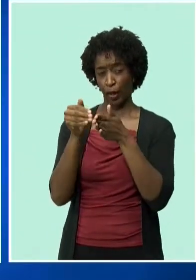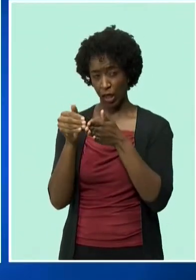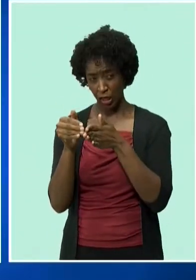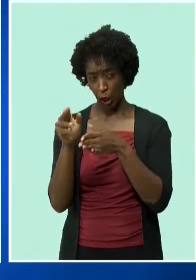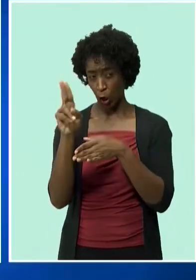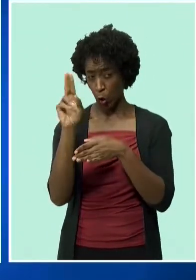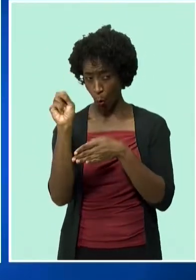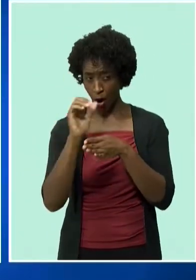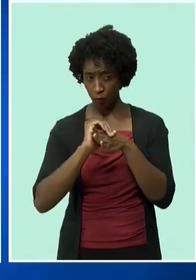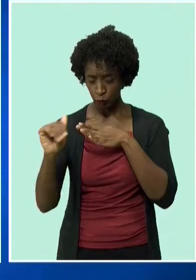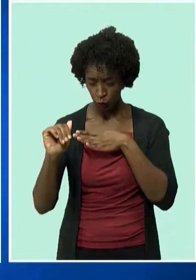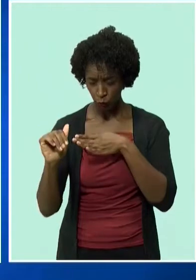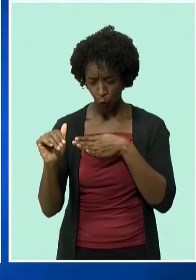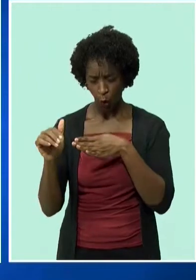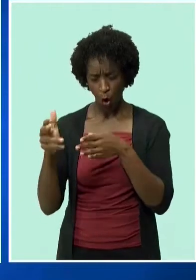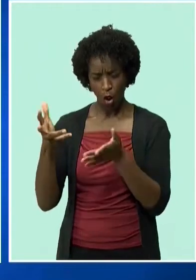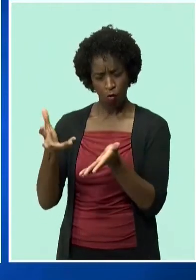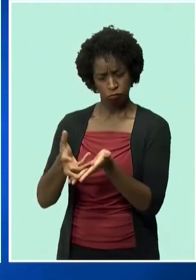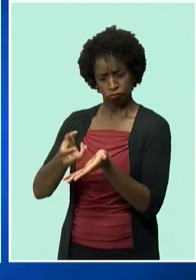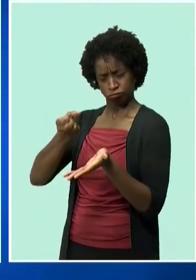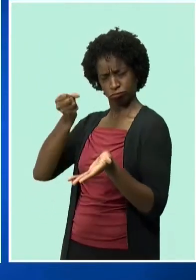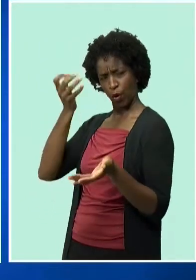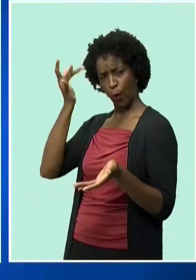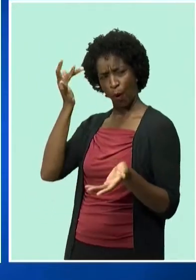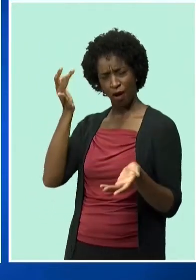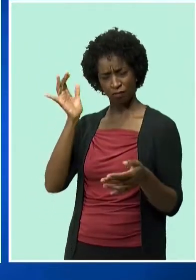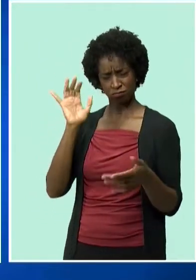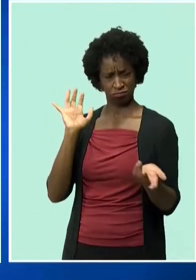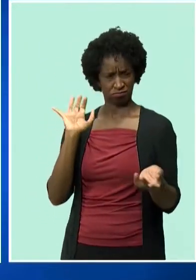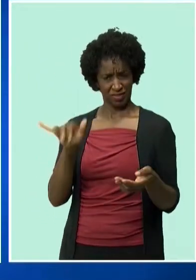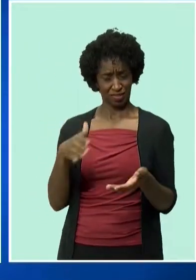do you believe there's a good reason for doing this?